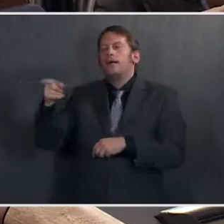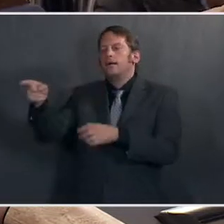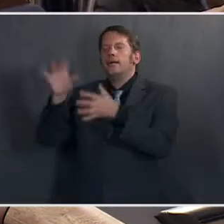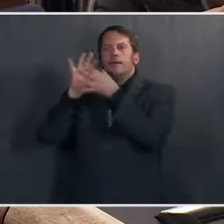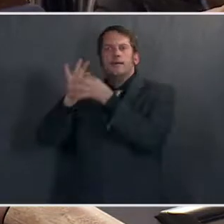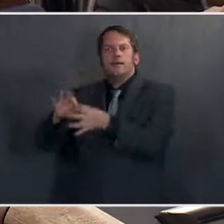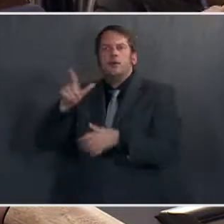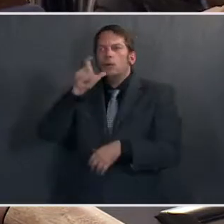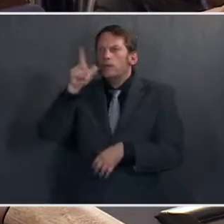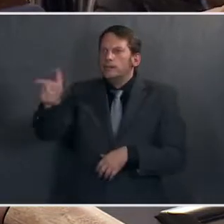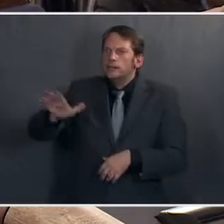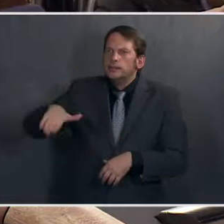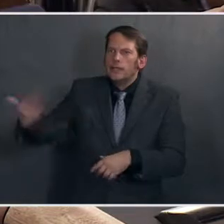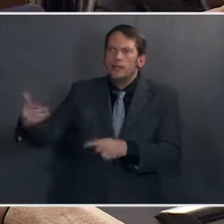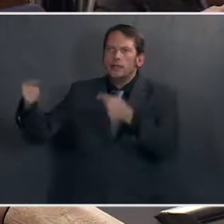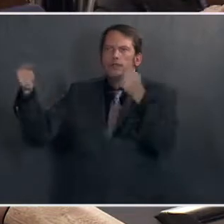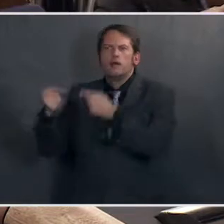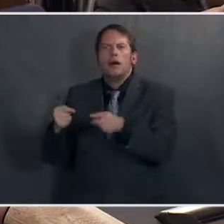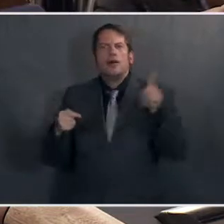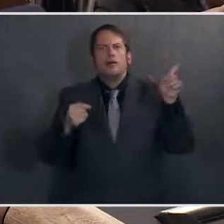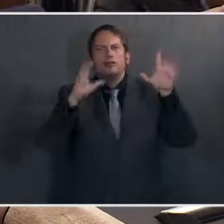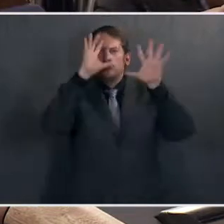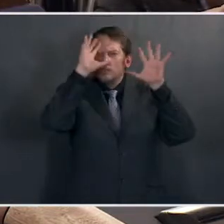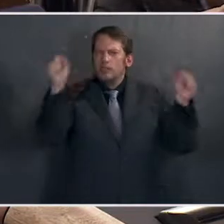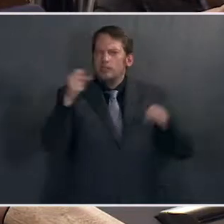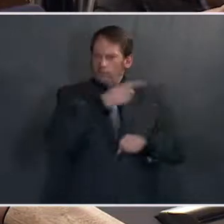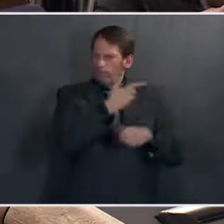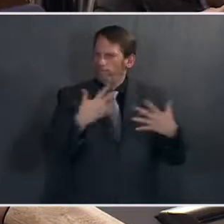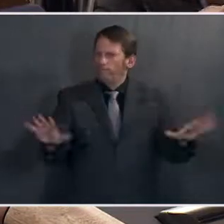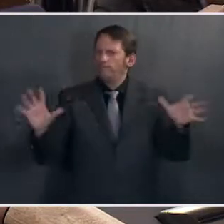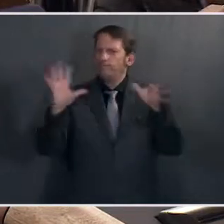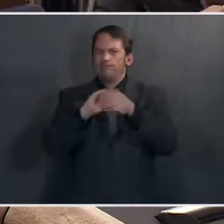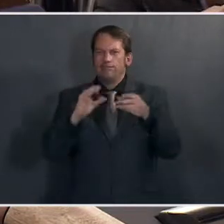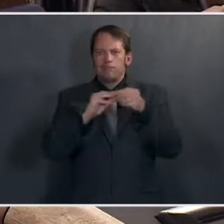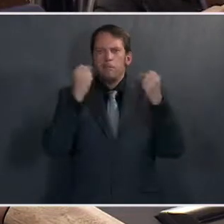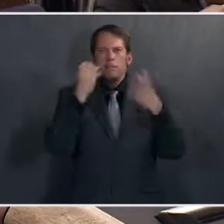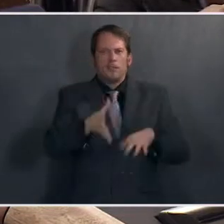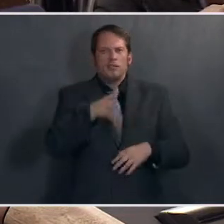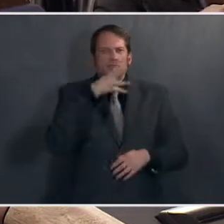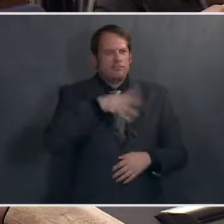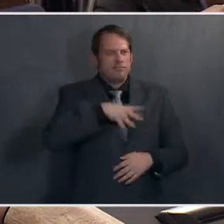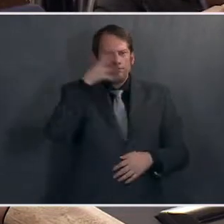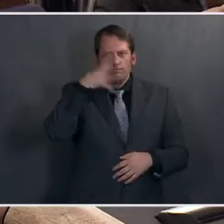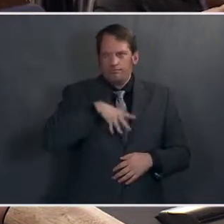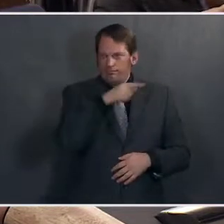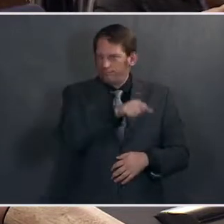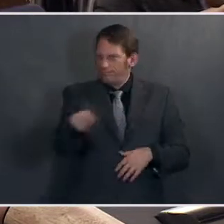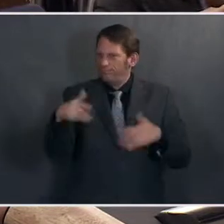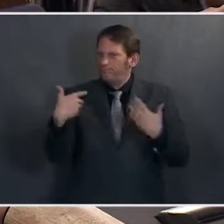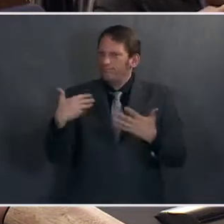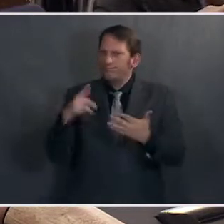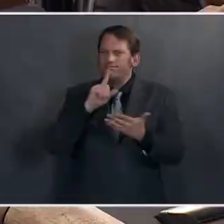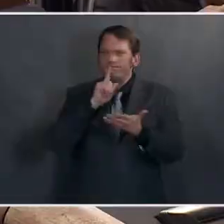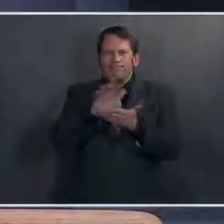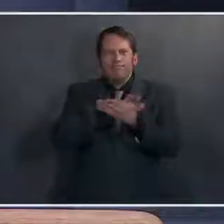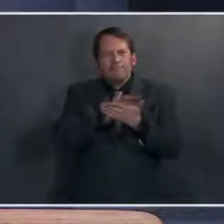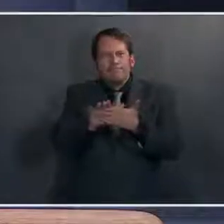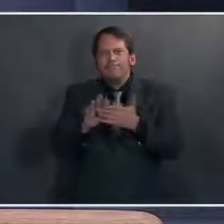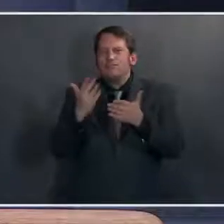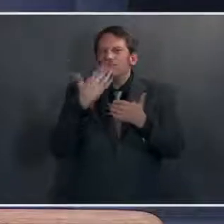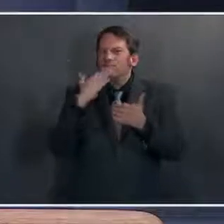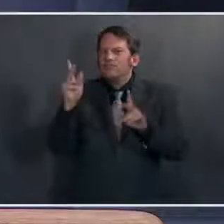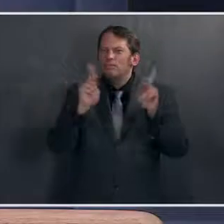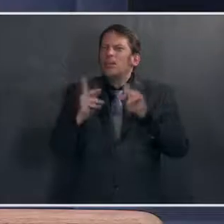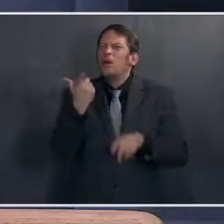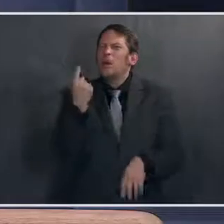the vast majority of these men and women are decent, honorable people. What did he mean by that, the vast majority part? That's exactly